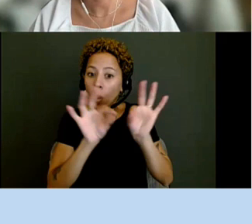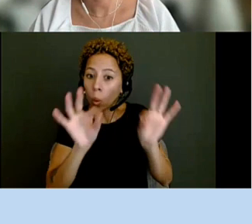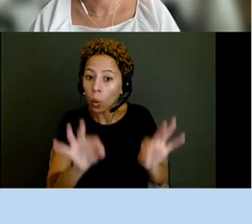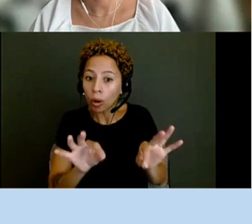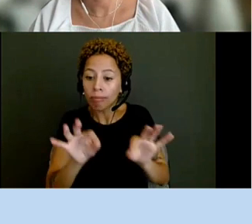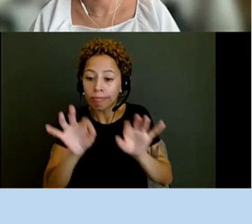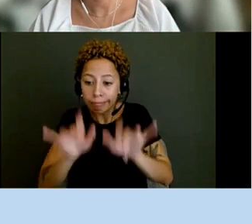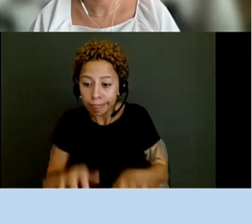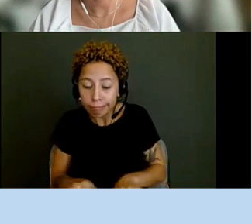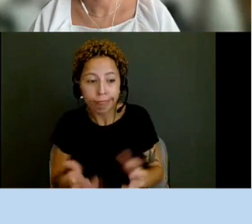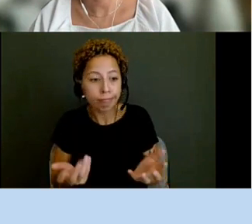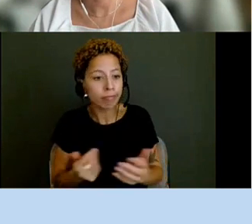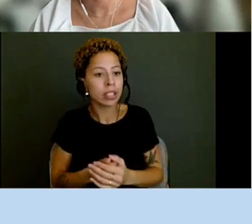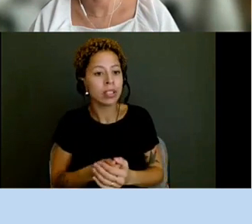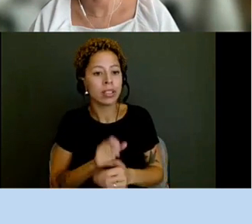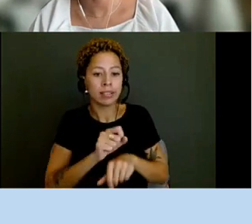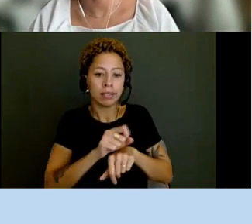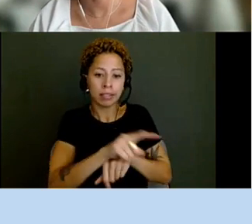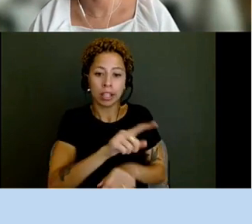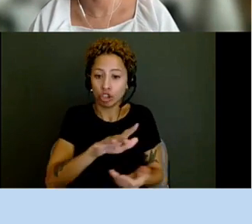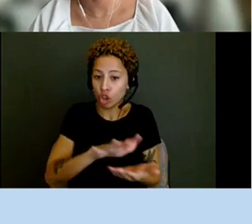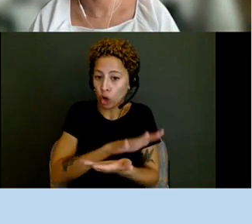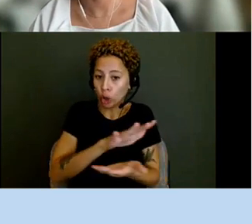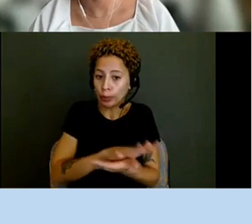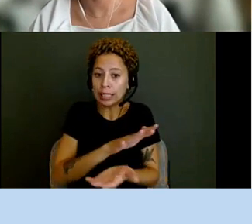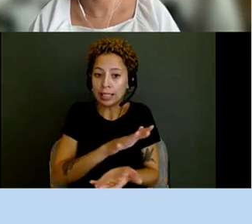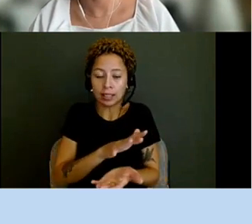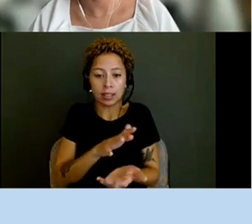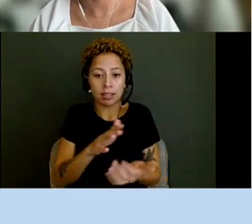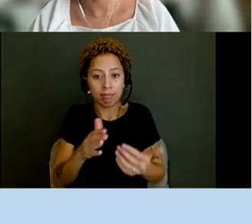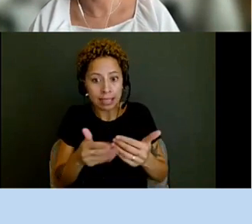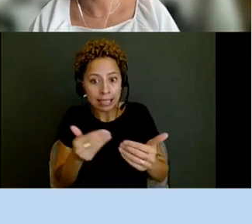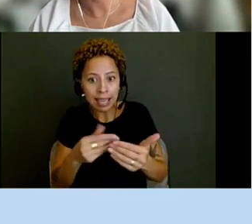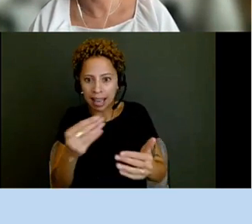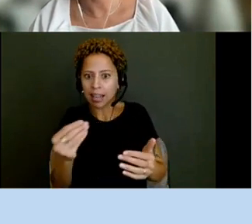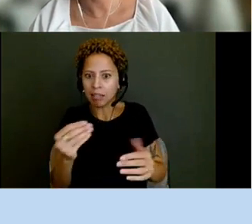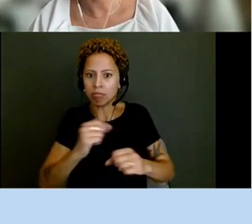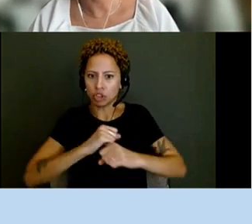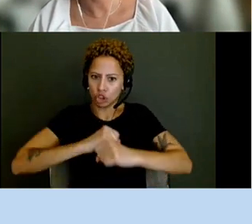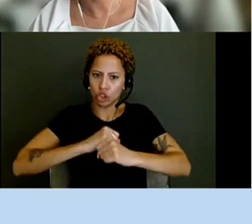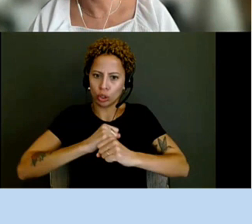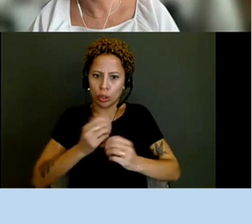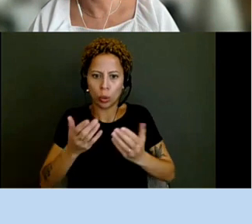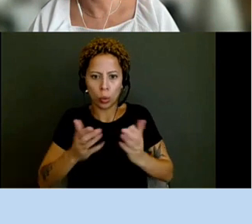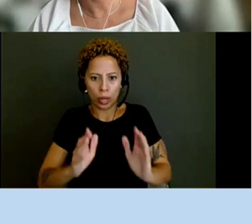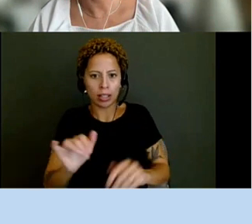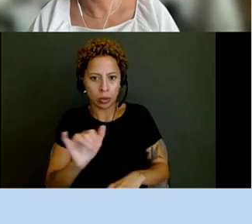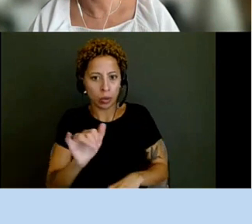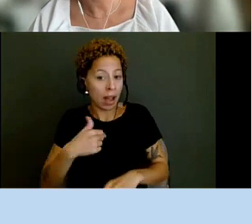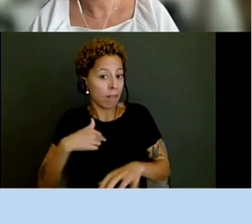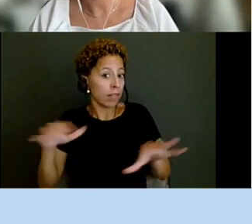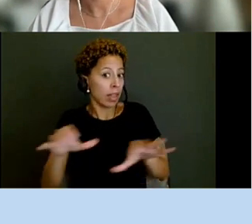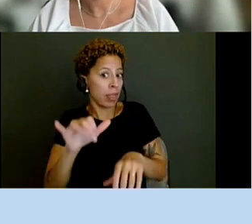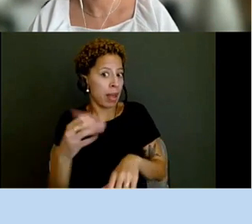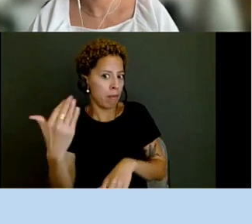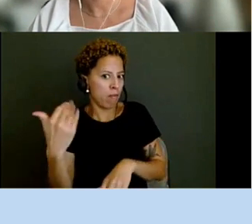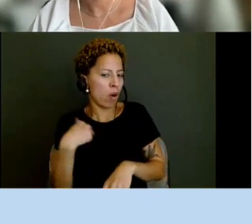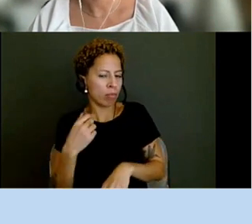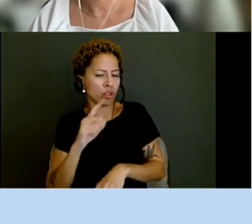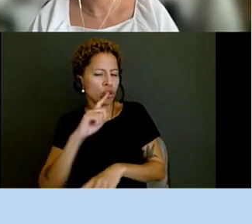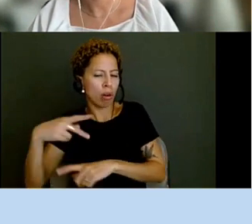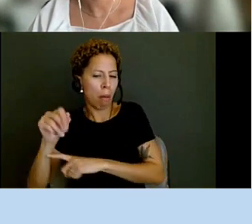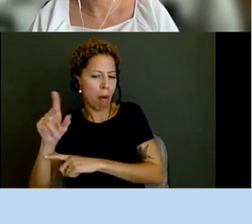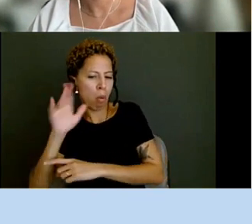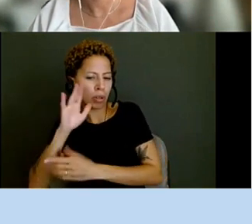like that you can send documents easily and safely, and I have done this, and it does work, as Paul, I'm sure, will tell you more about, and it's pretty